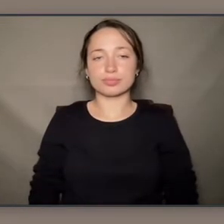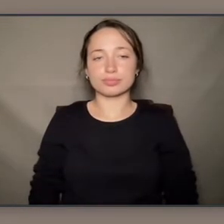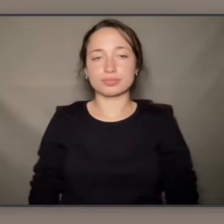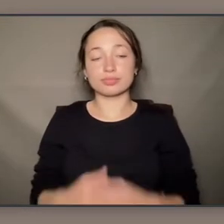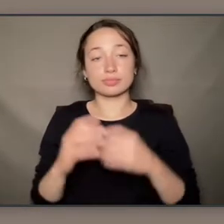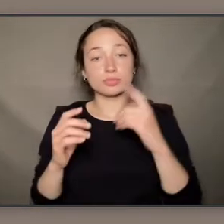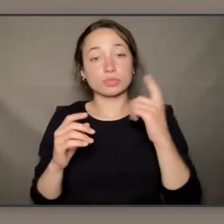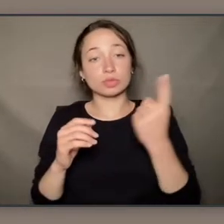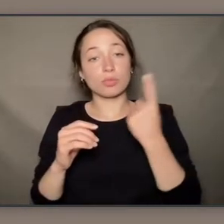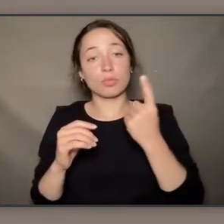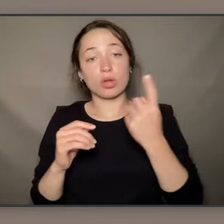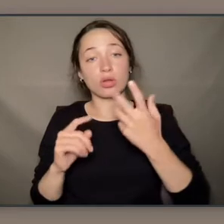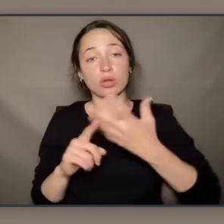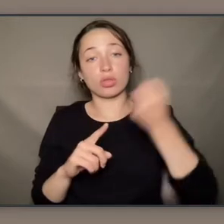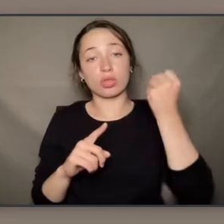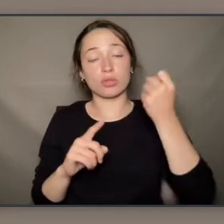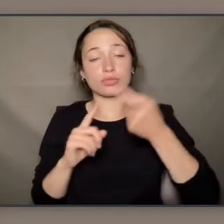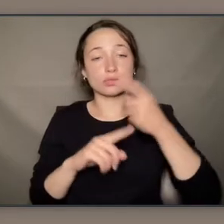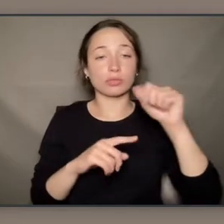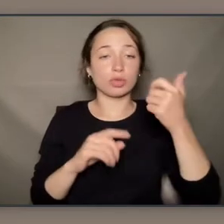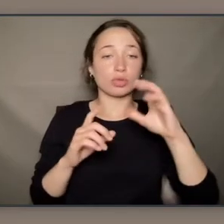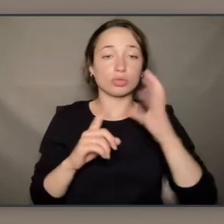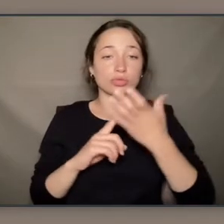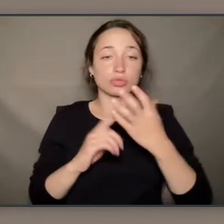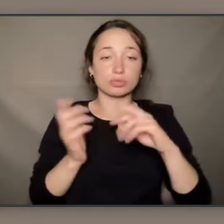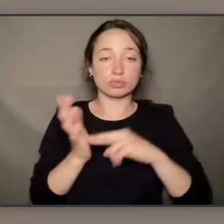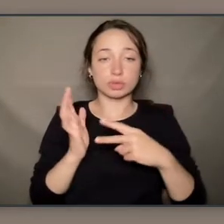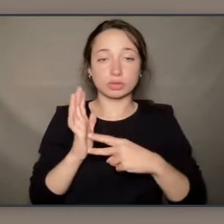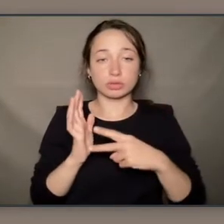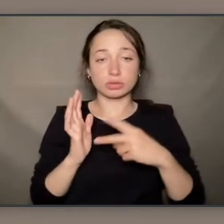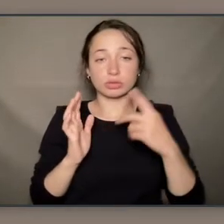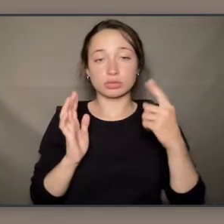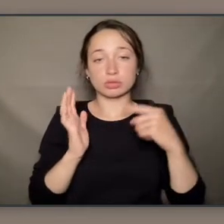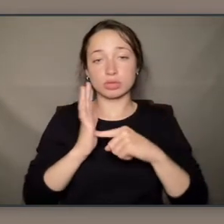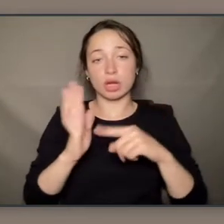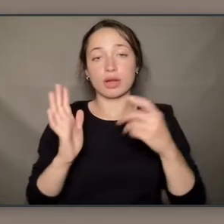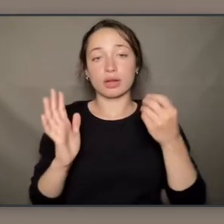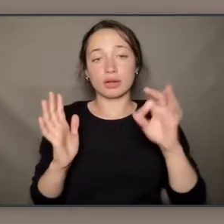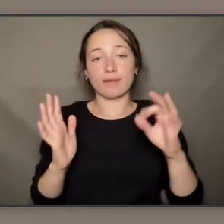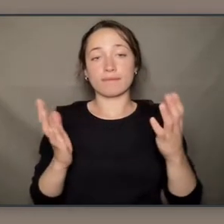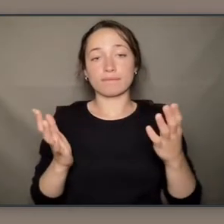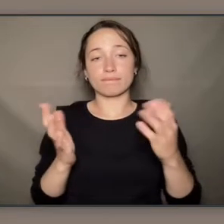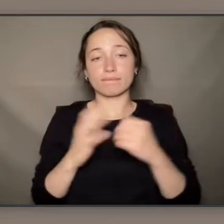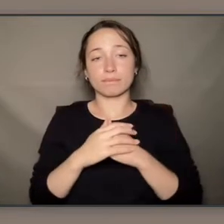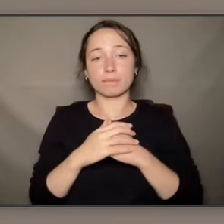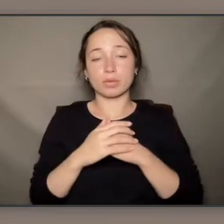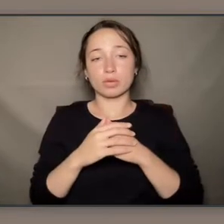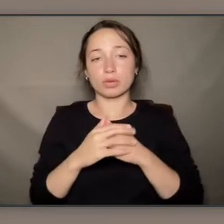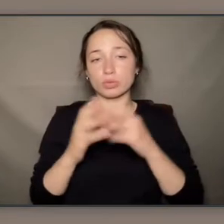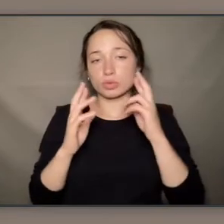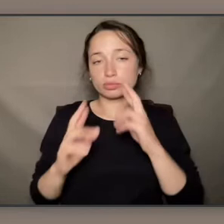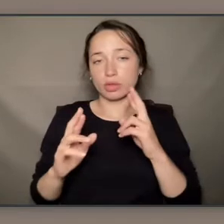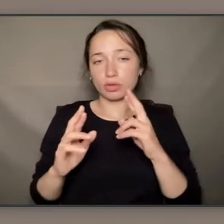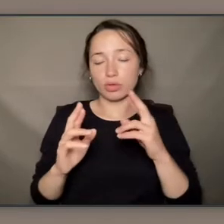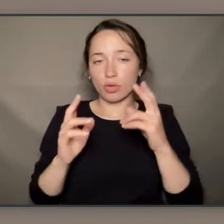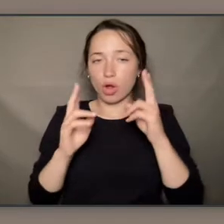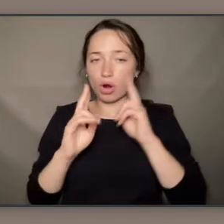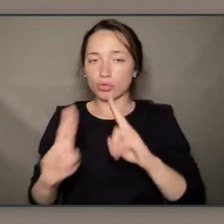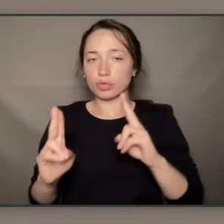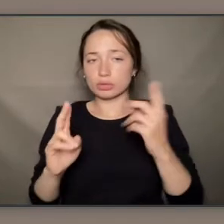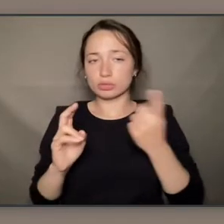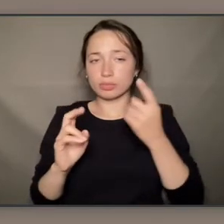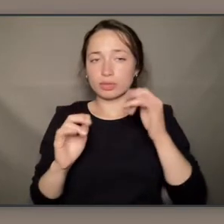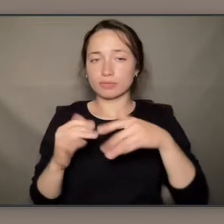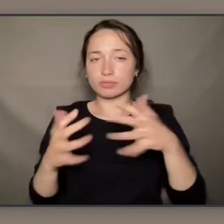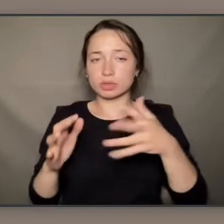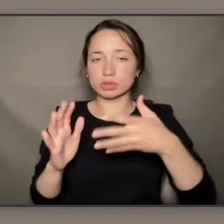So when someone takes something from another culture, isn't it a sign of respect or honoring that thing